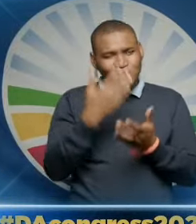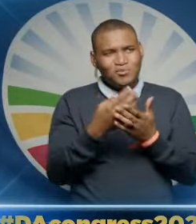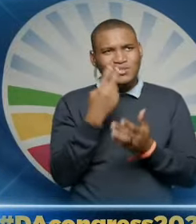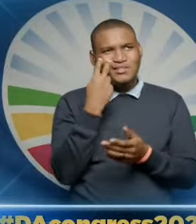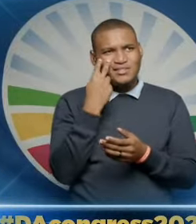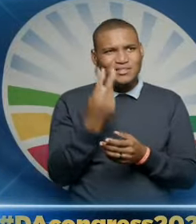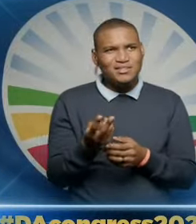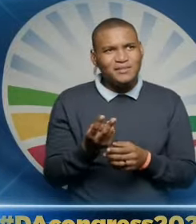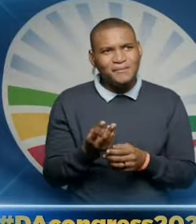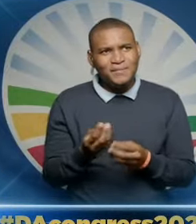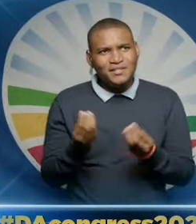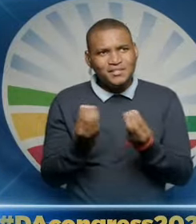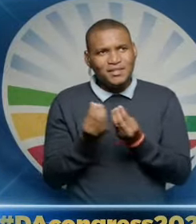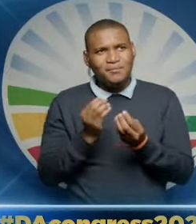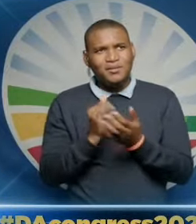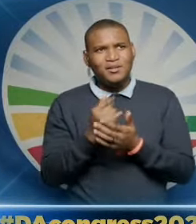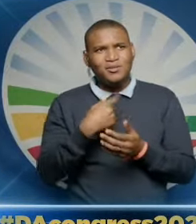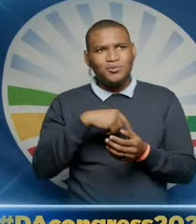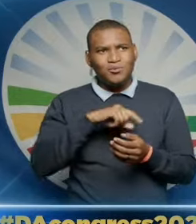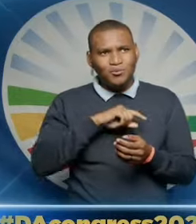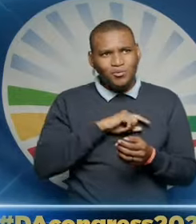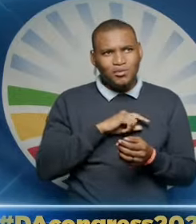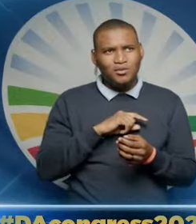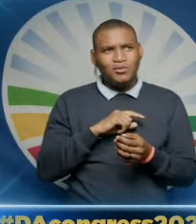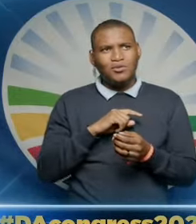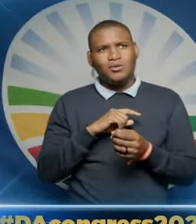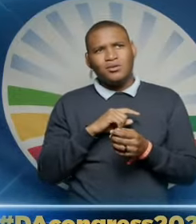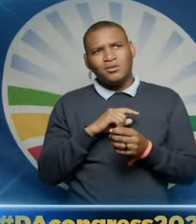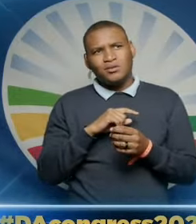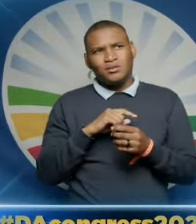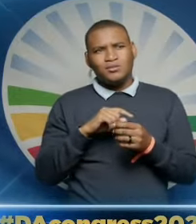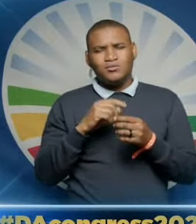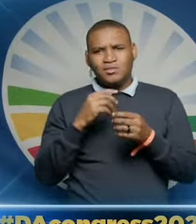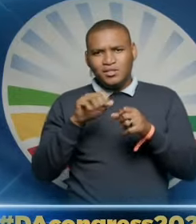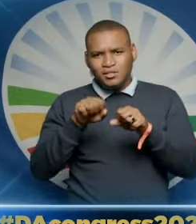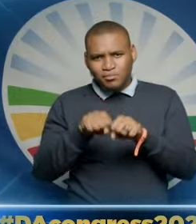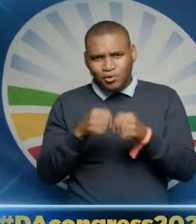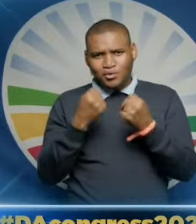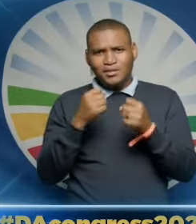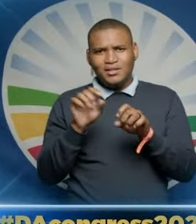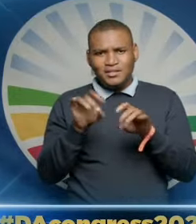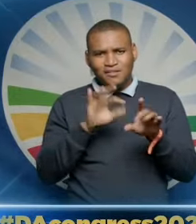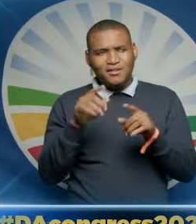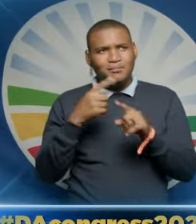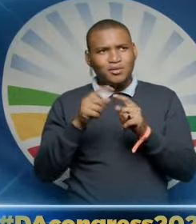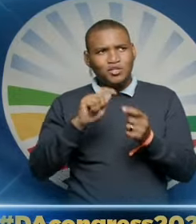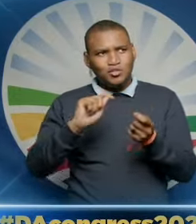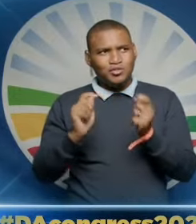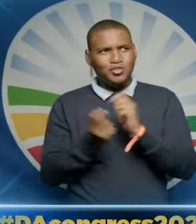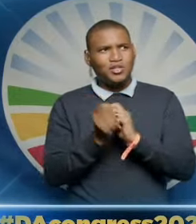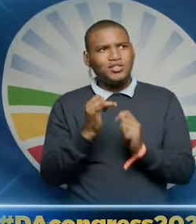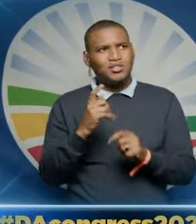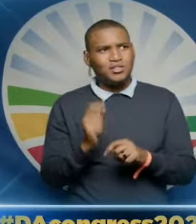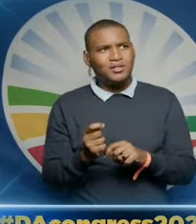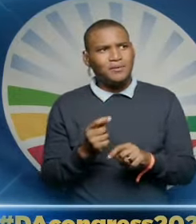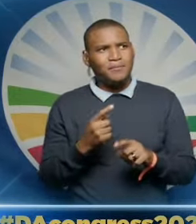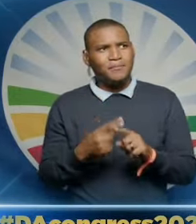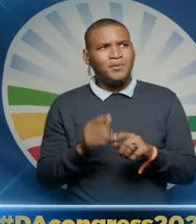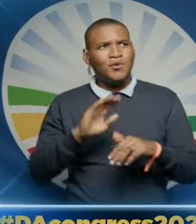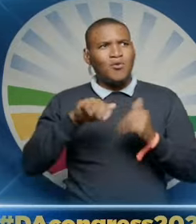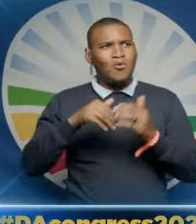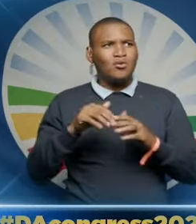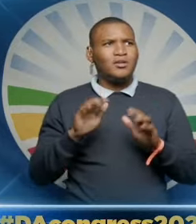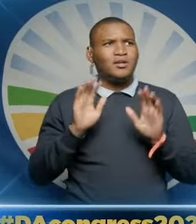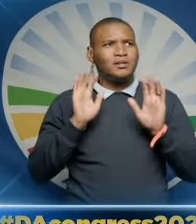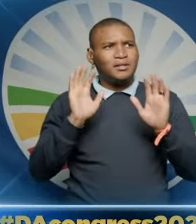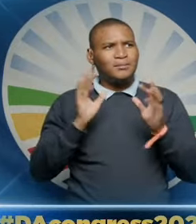see something that was difficult, something that was broken, and change it fundamentally. Yeah. Matt, all the incredible